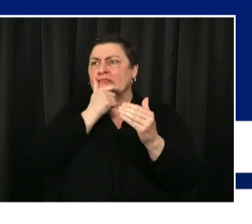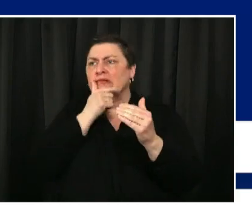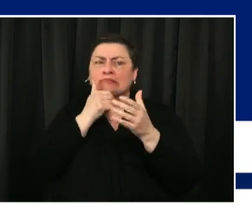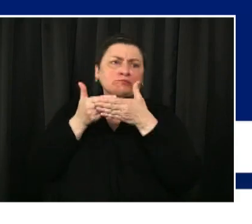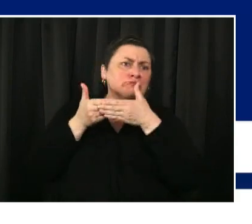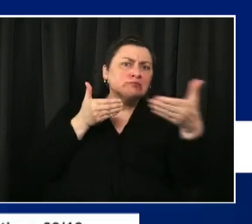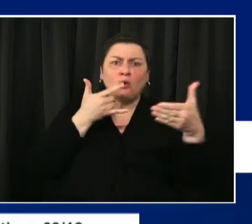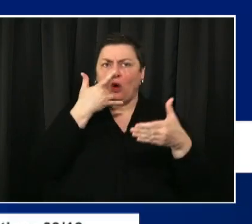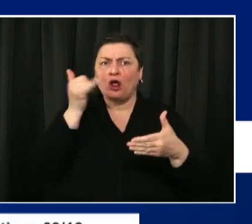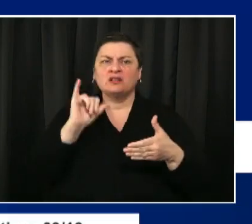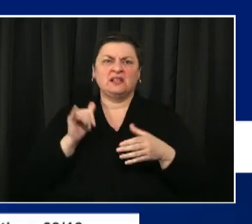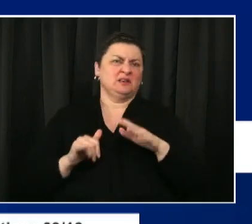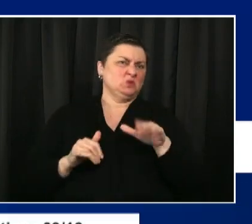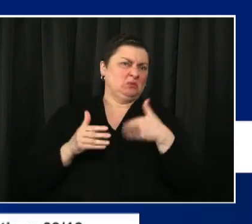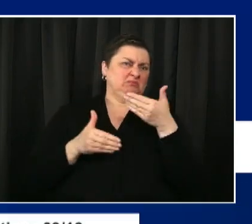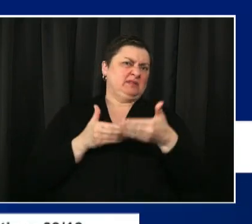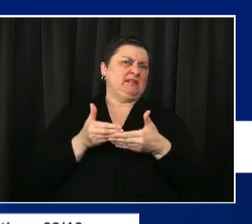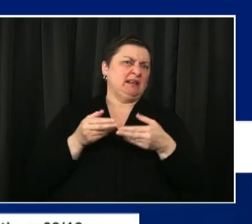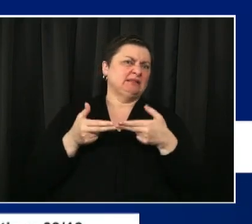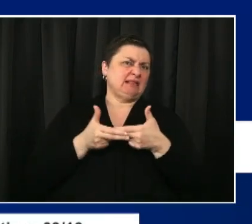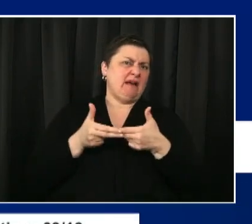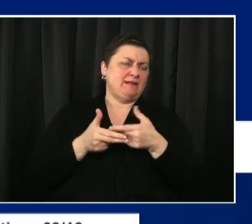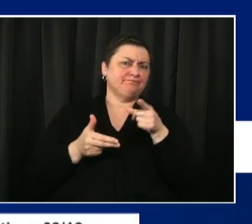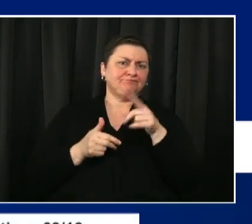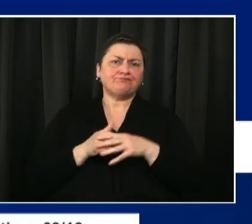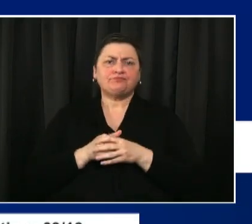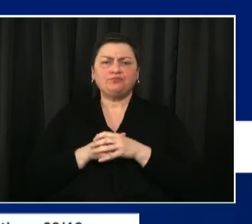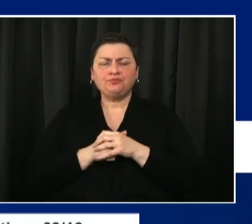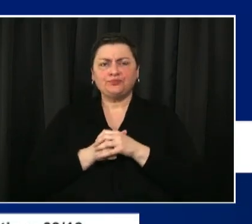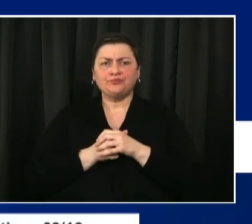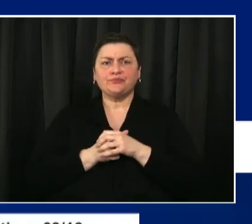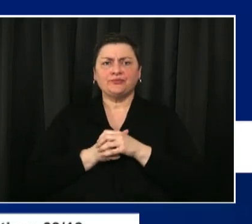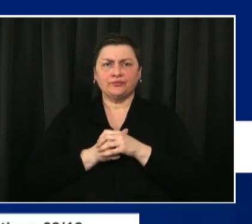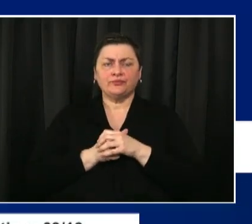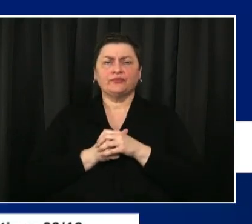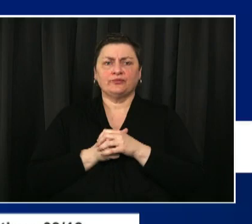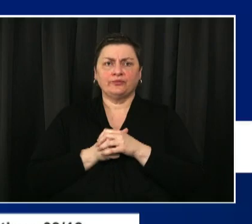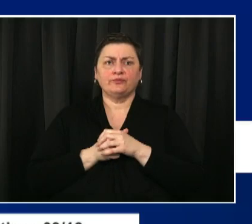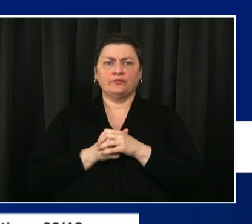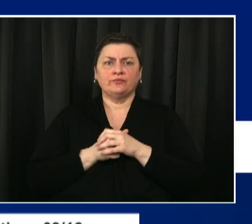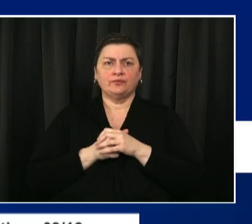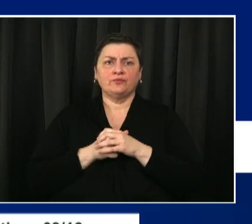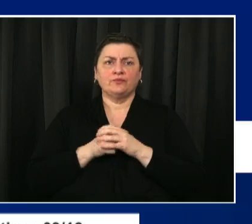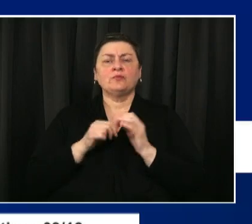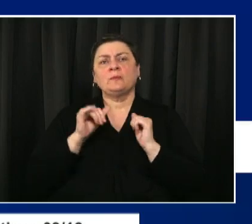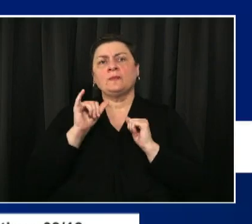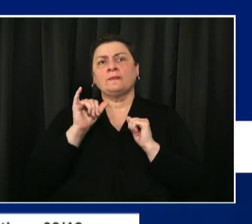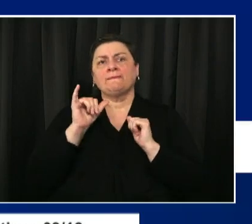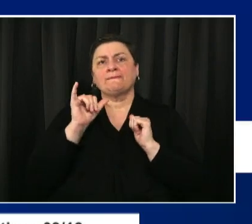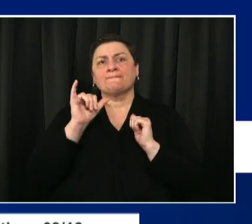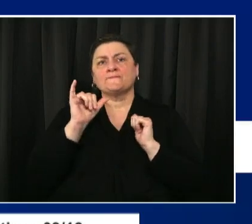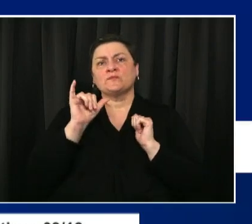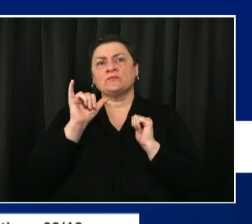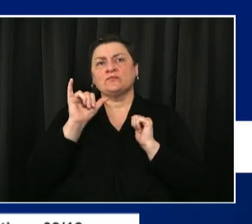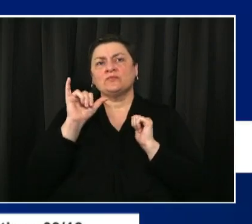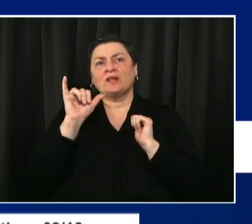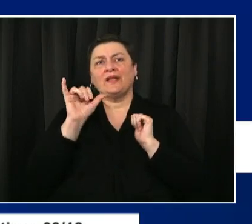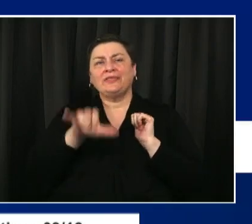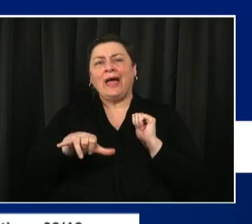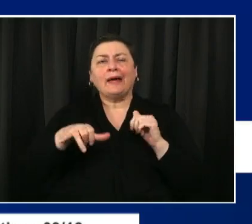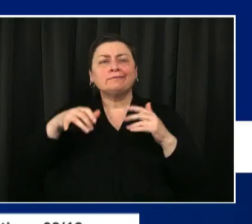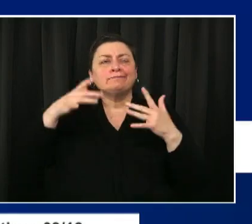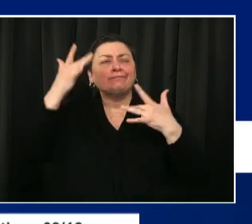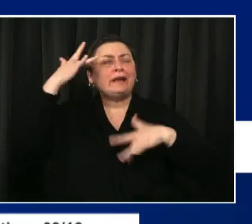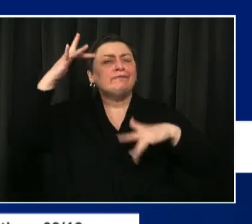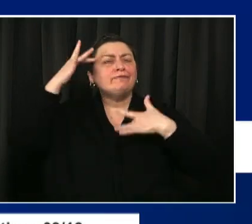So if we can go to the first slide, please. So this is the results of our fitting the model, our infectious disease